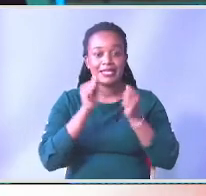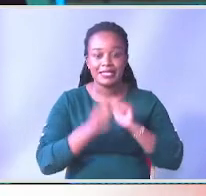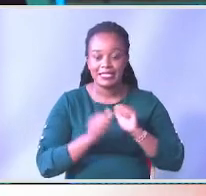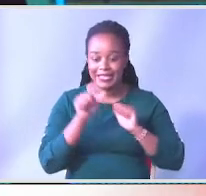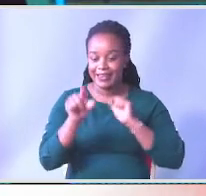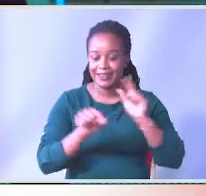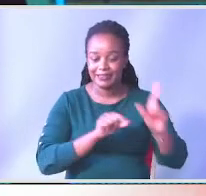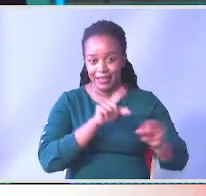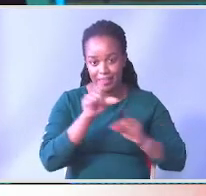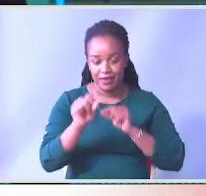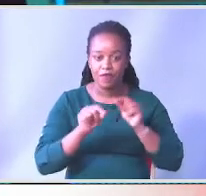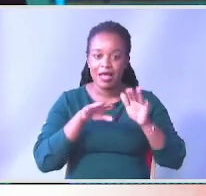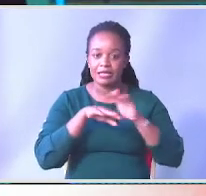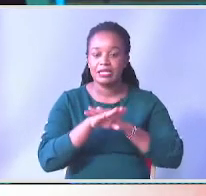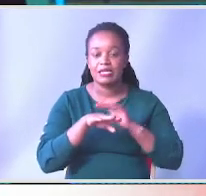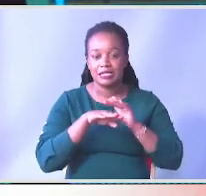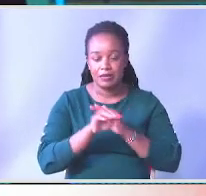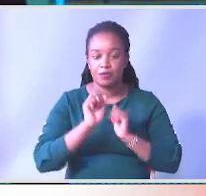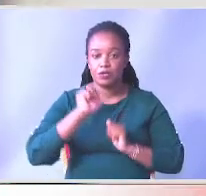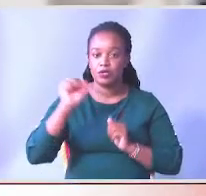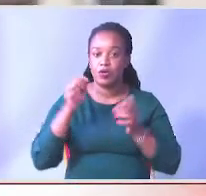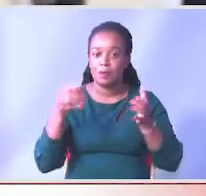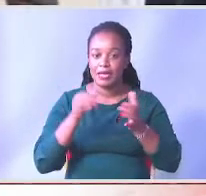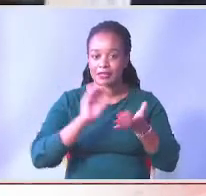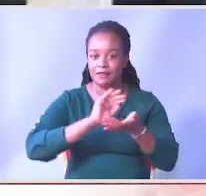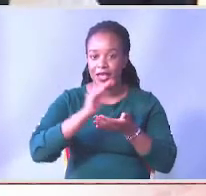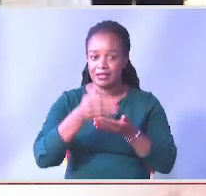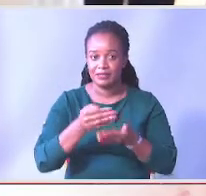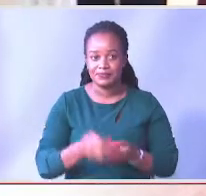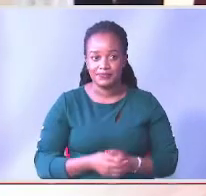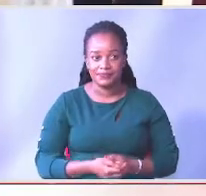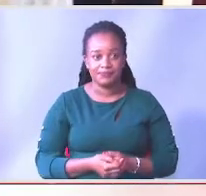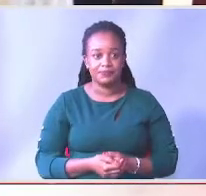political parties fund. Paul Kirobi reports.